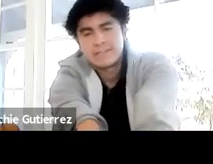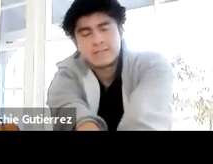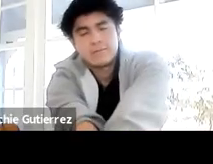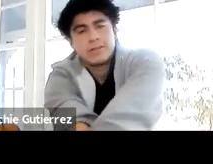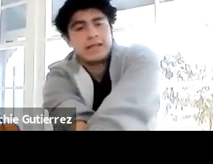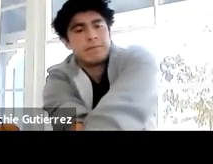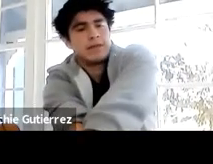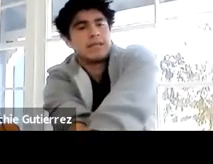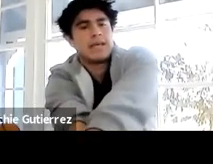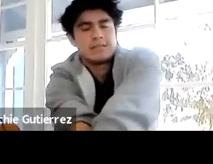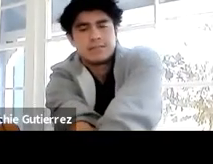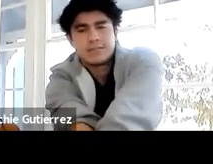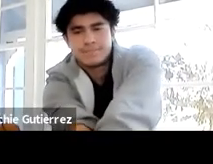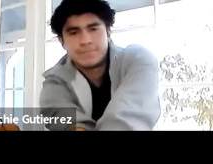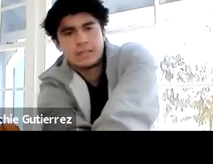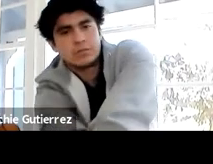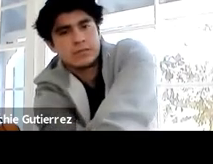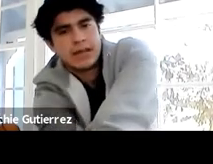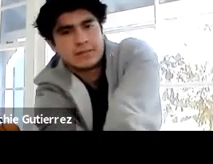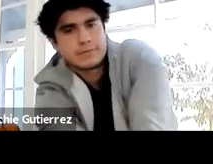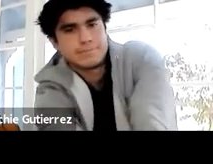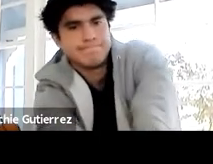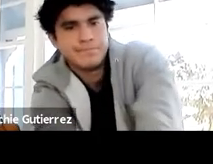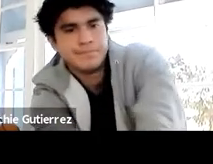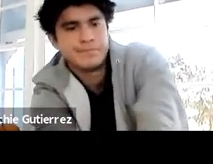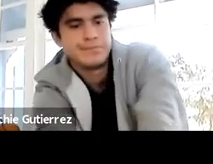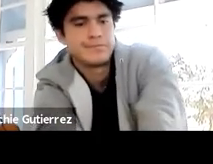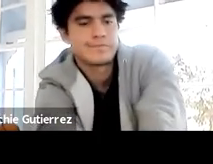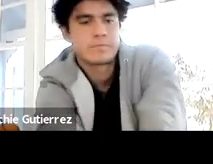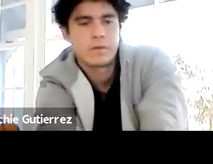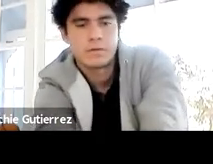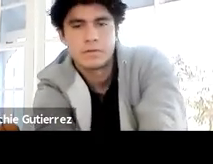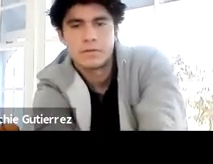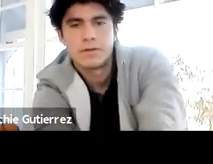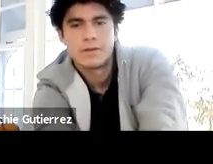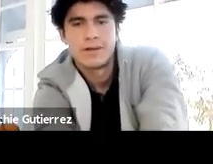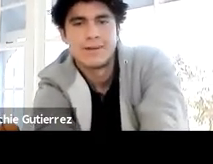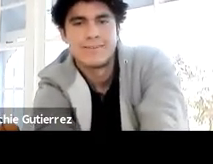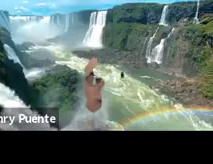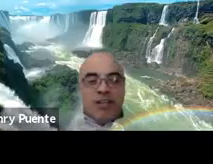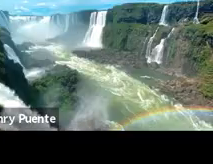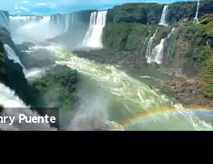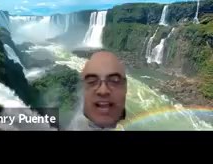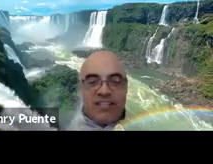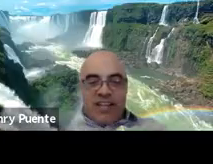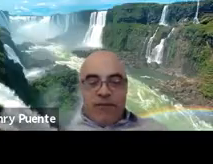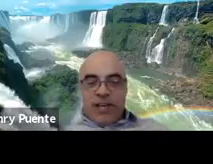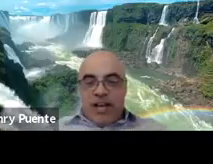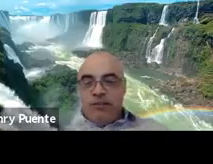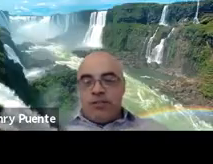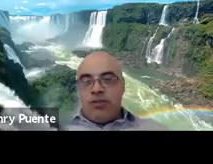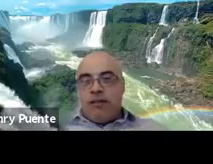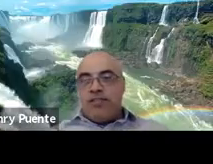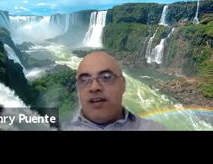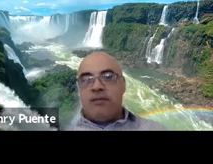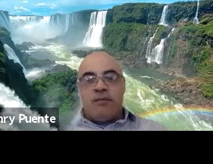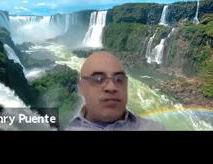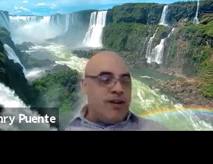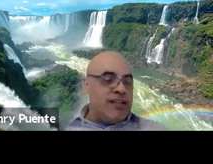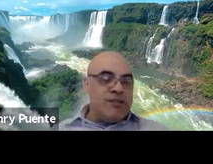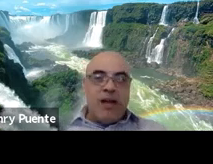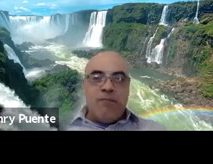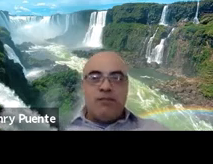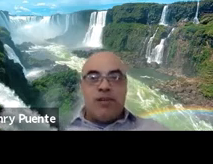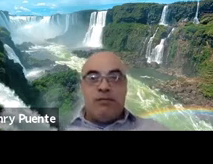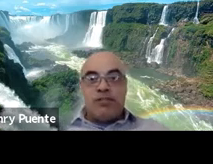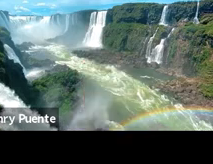Thanks, Professor. You really kept me engaged. This was nice. I get myself so engaged that I lose track of time. I'm